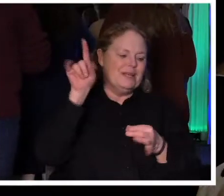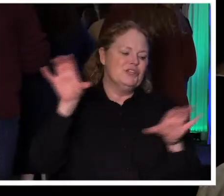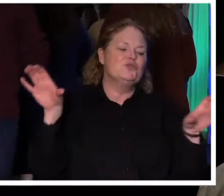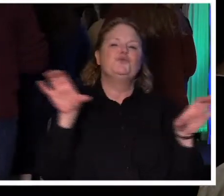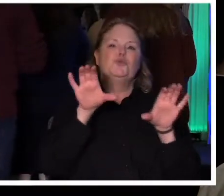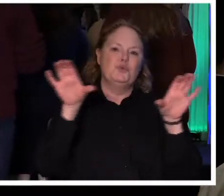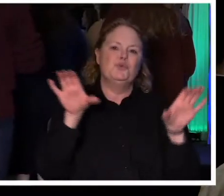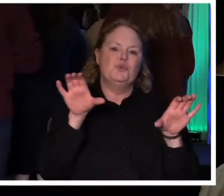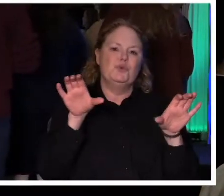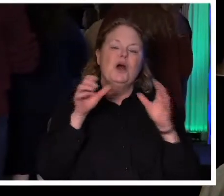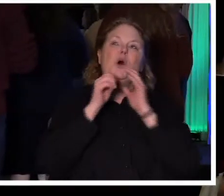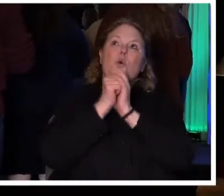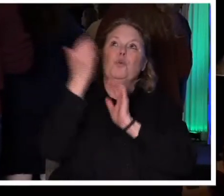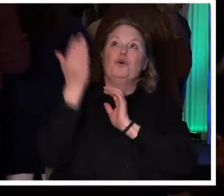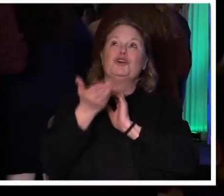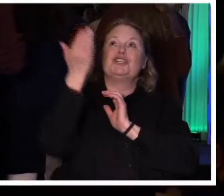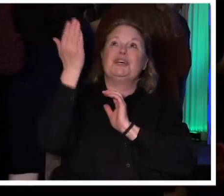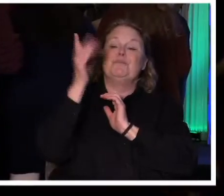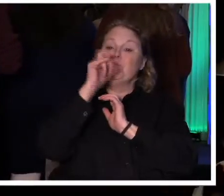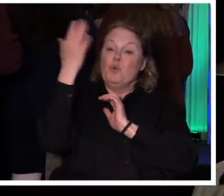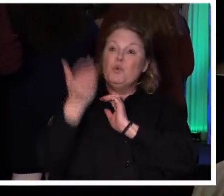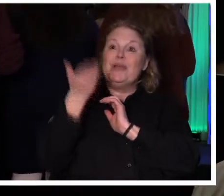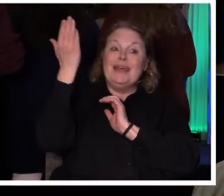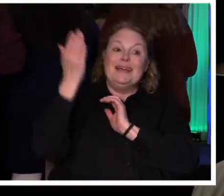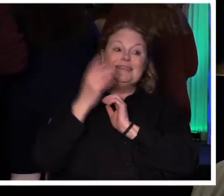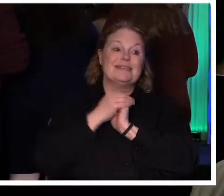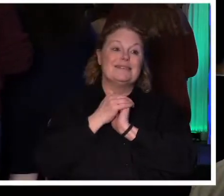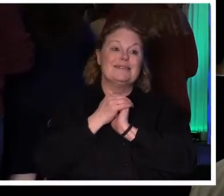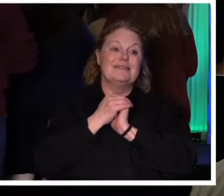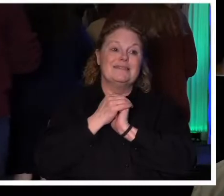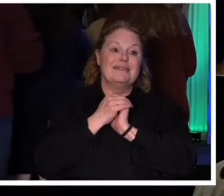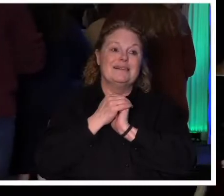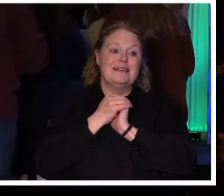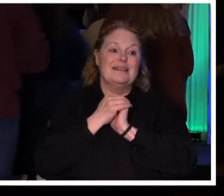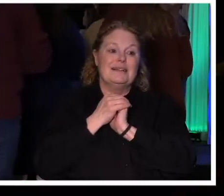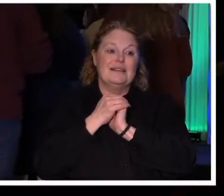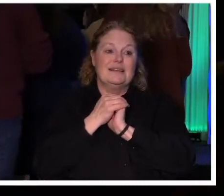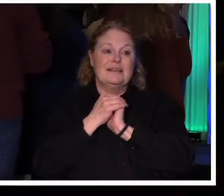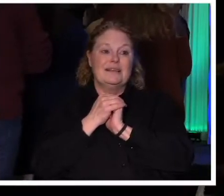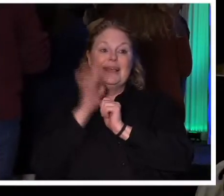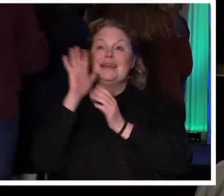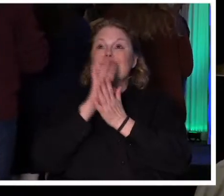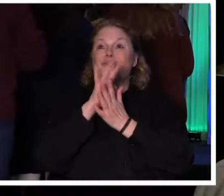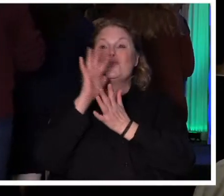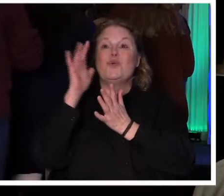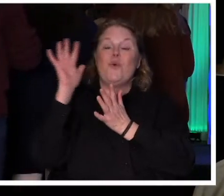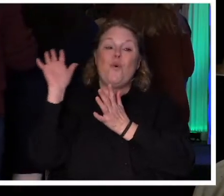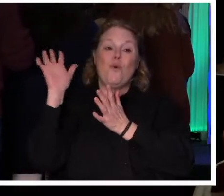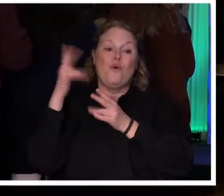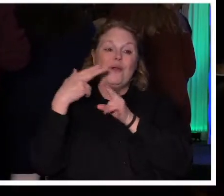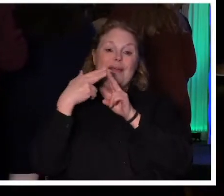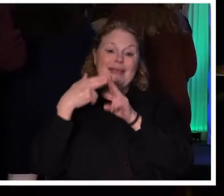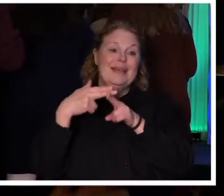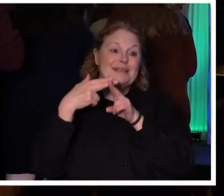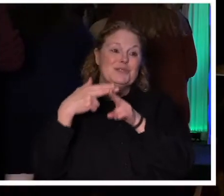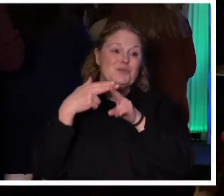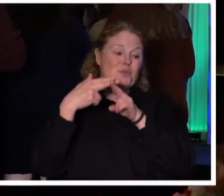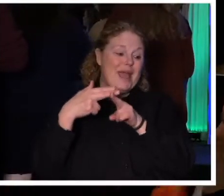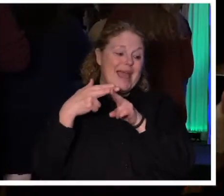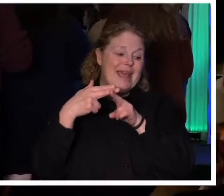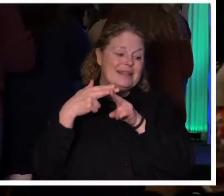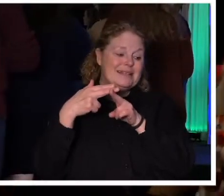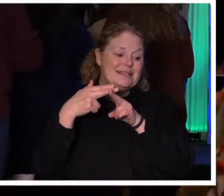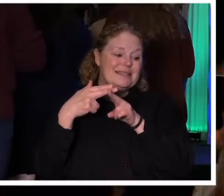Him for who He is. The glory of the Lord, the weightiness of His presence rests upon us